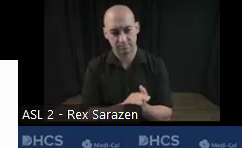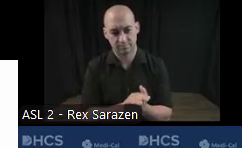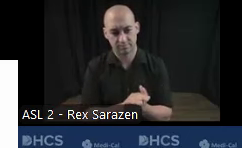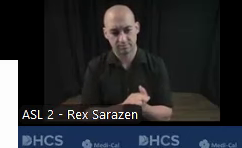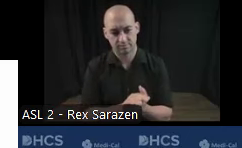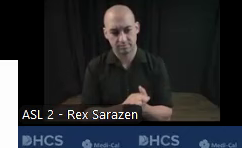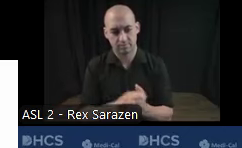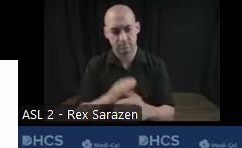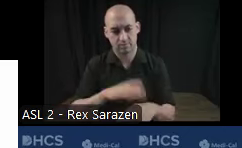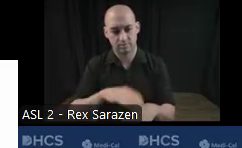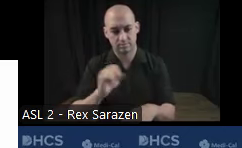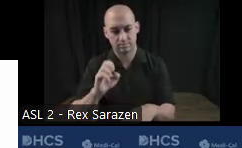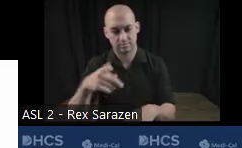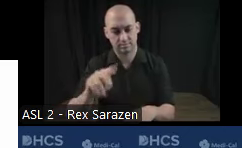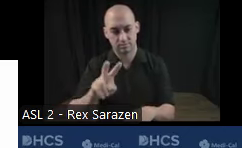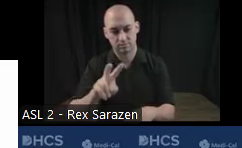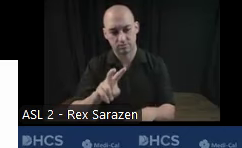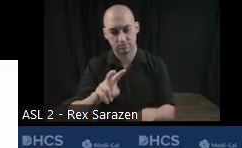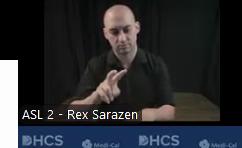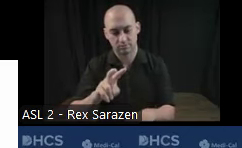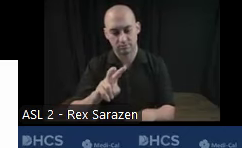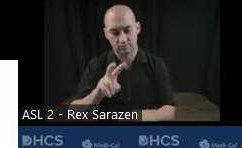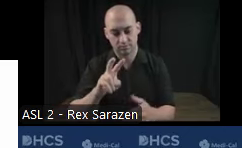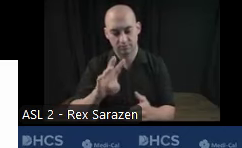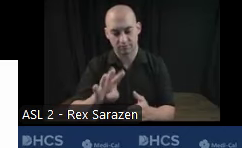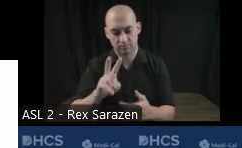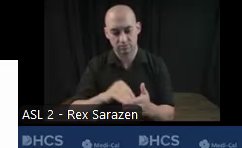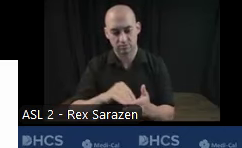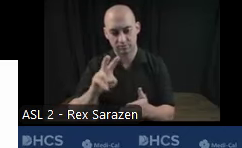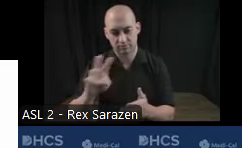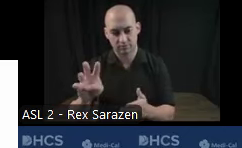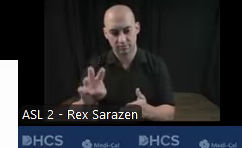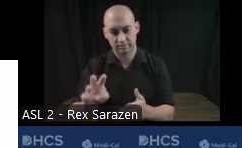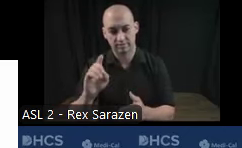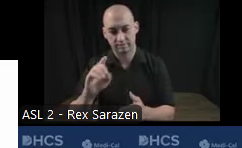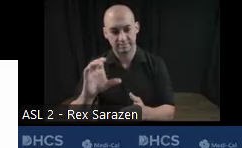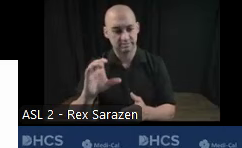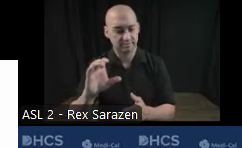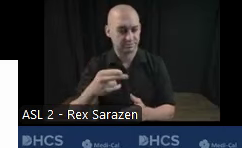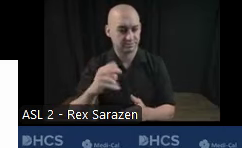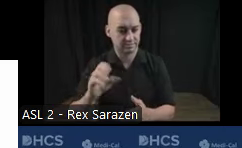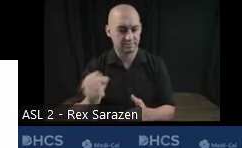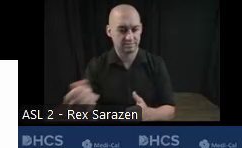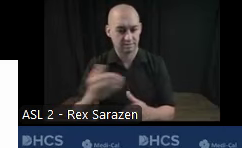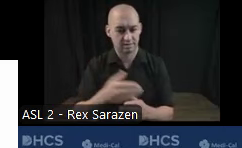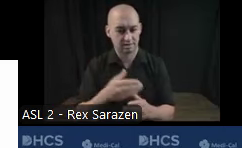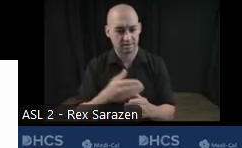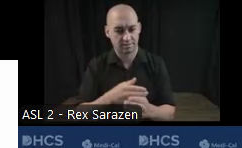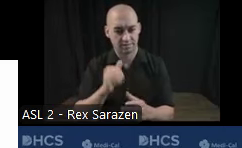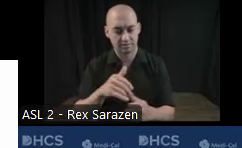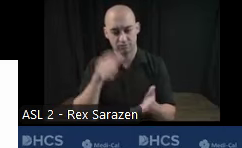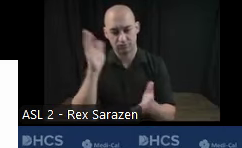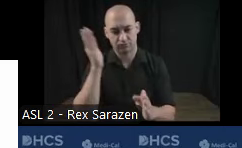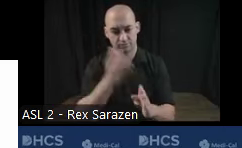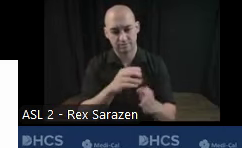So on September 24, 2024, DHCS halted the direct submission of new ALW applications because